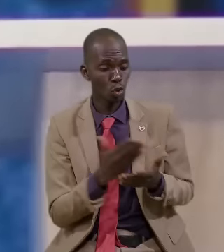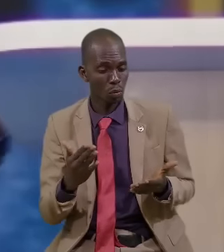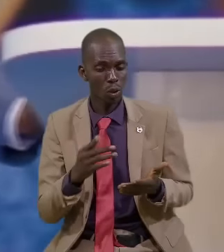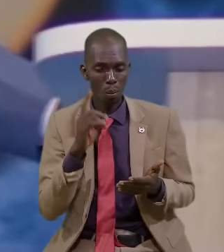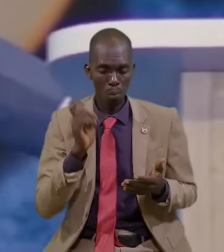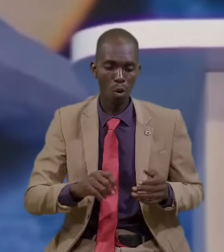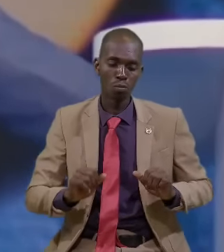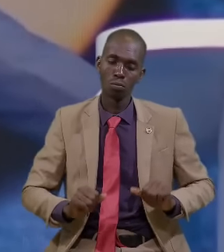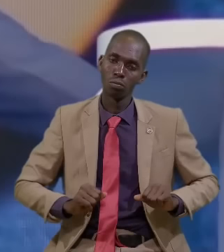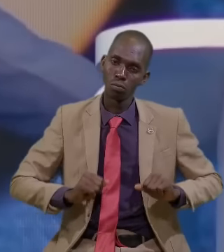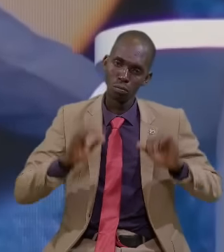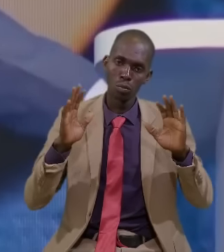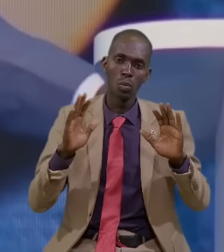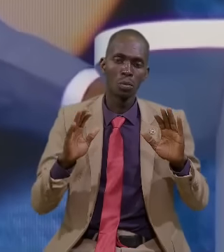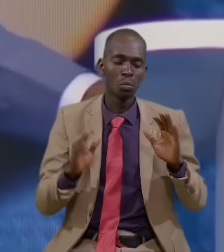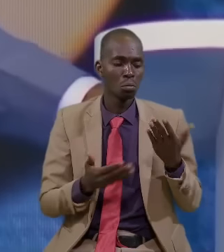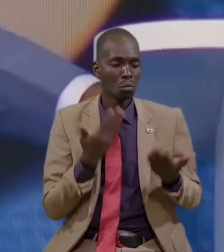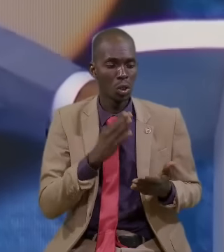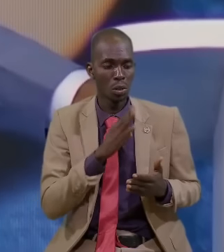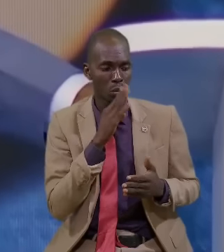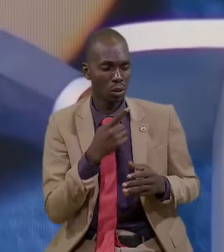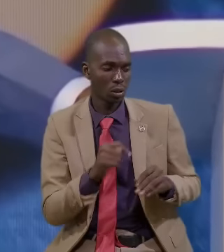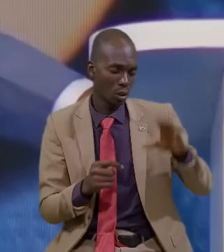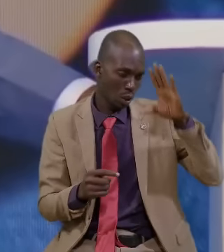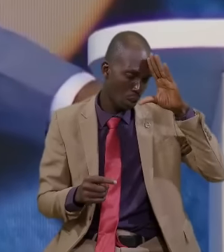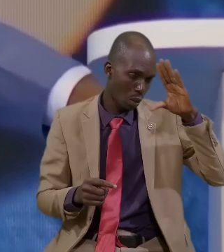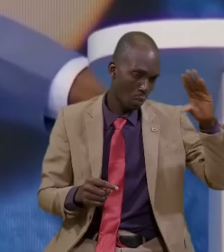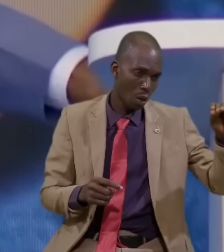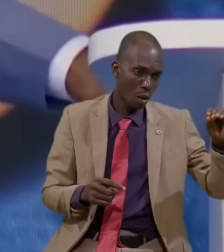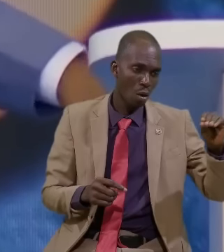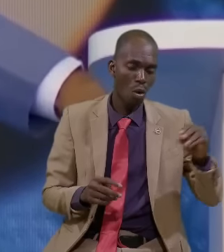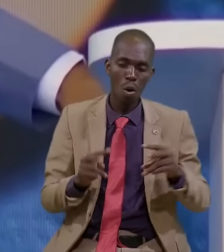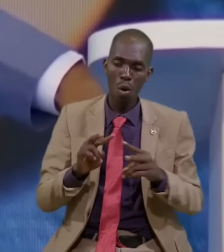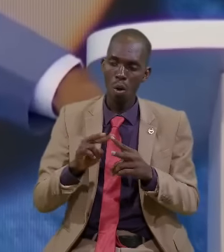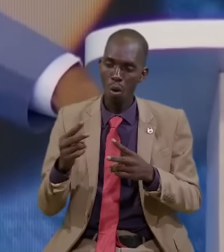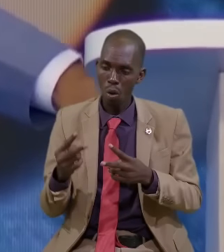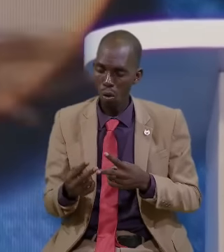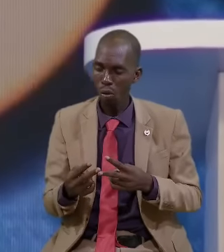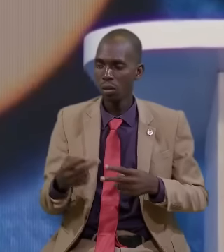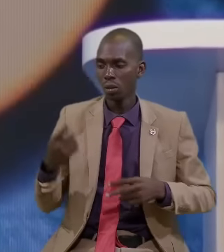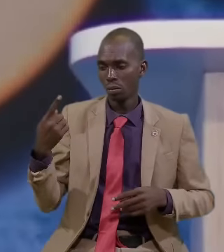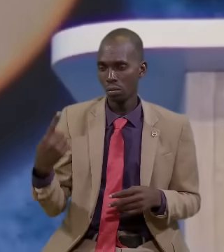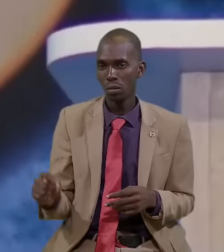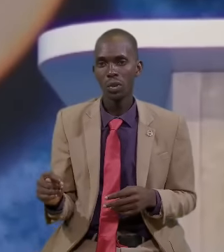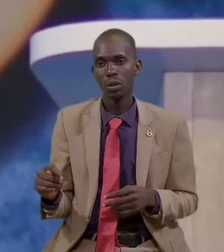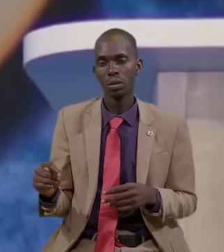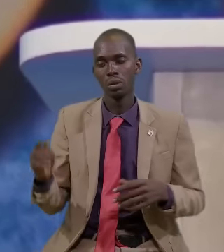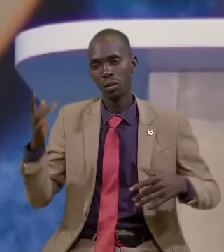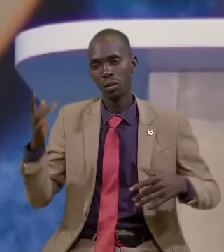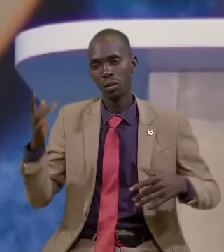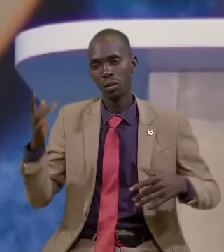man or the malady. But the man will not give up. The malady has to give